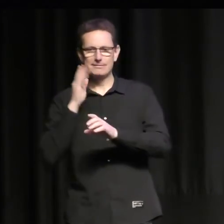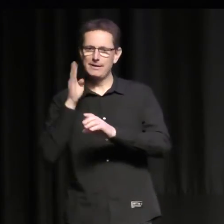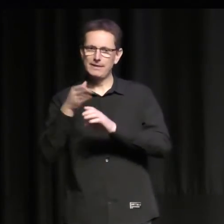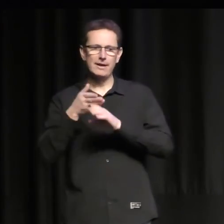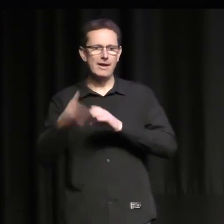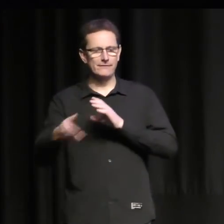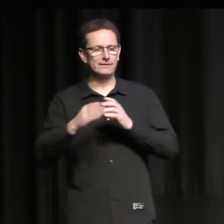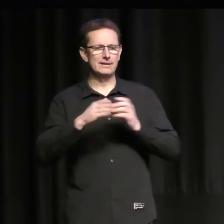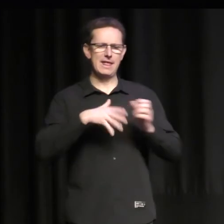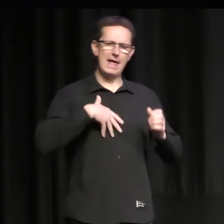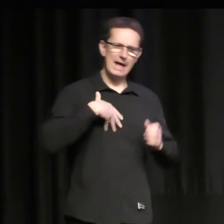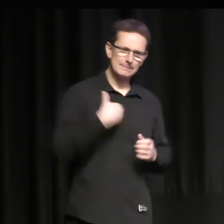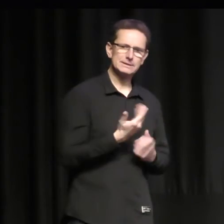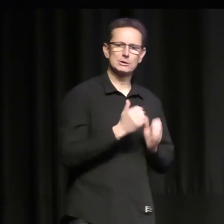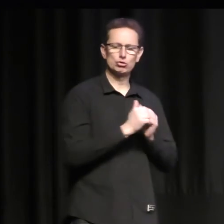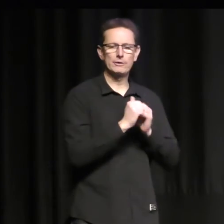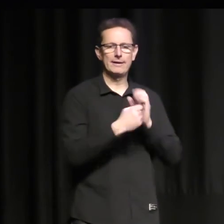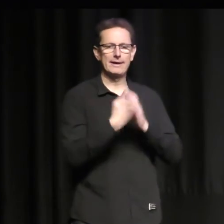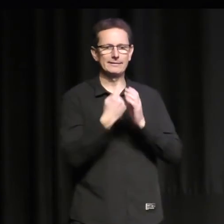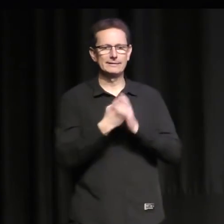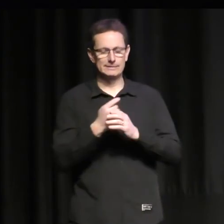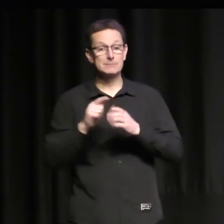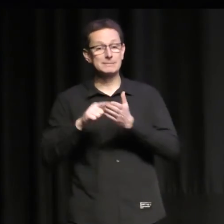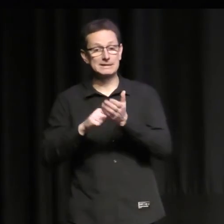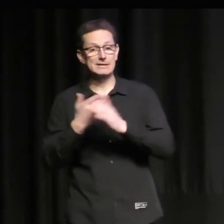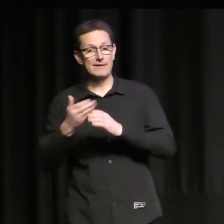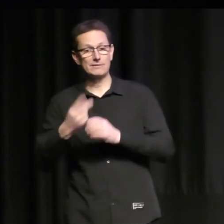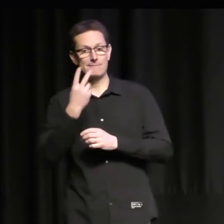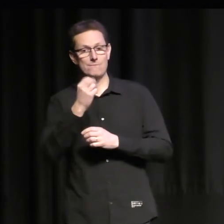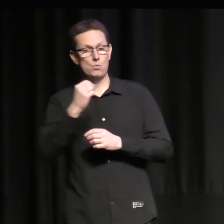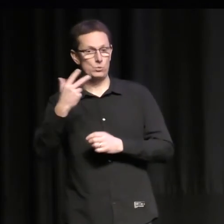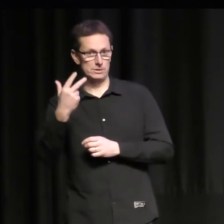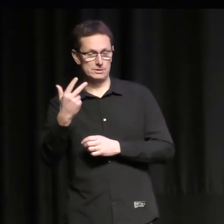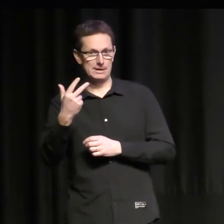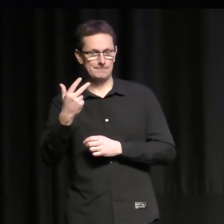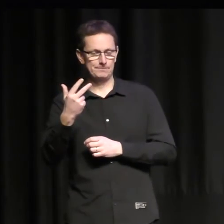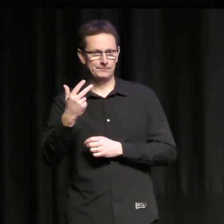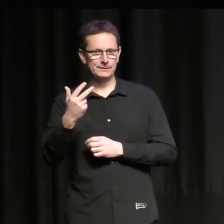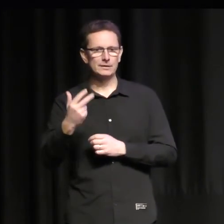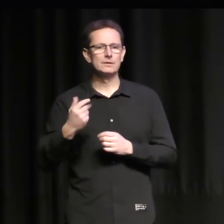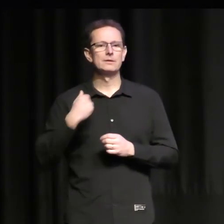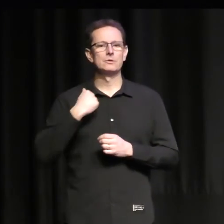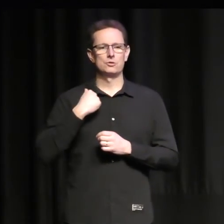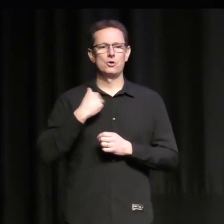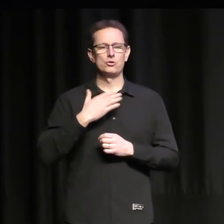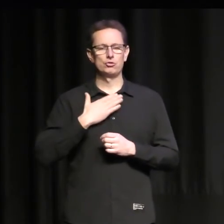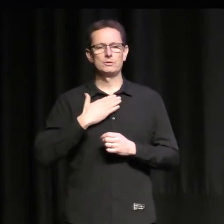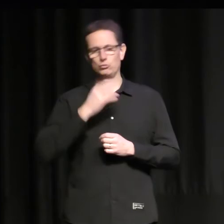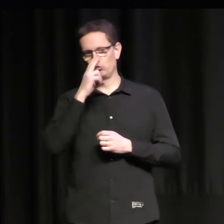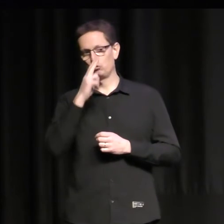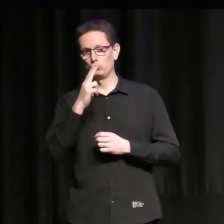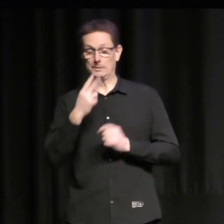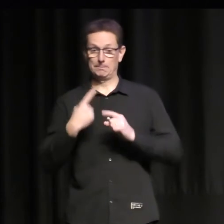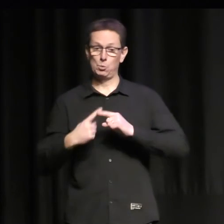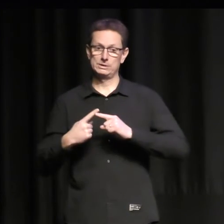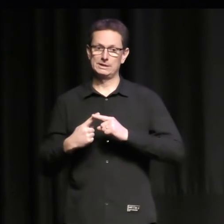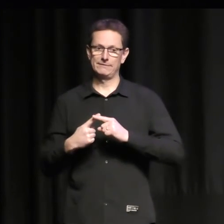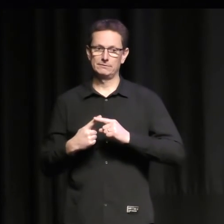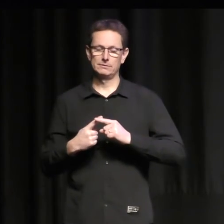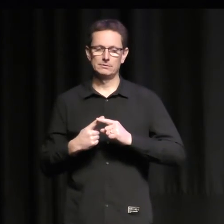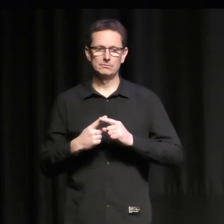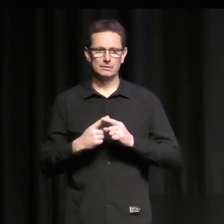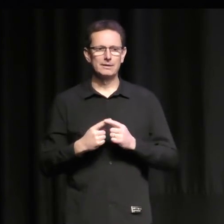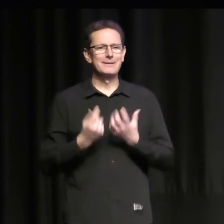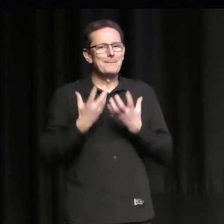since 2008. So I think that that's quite promising. In terms of